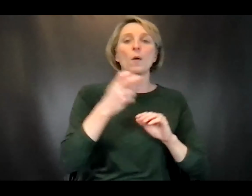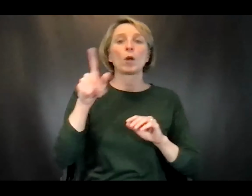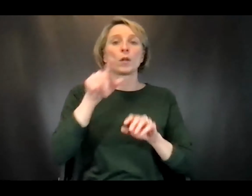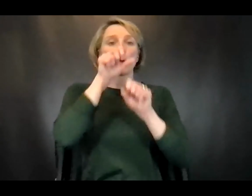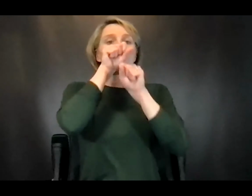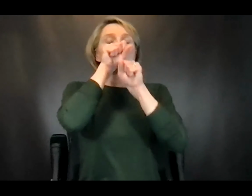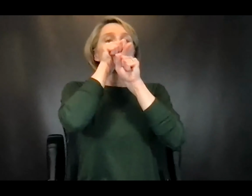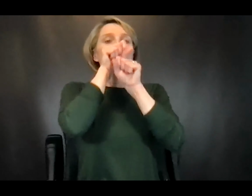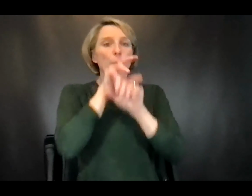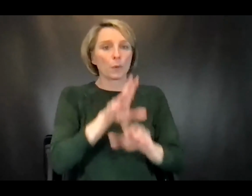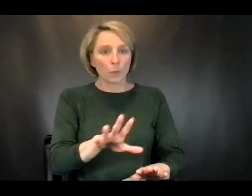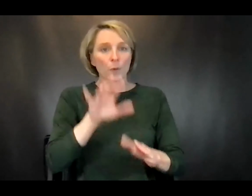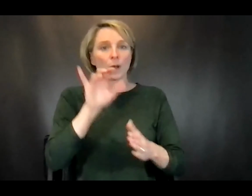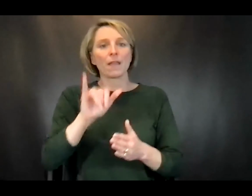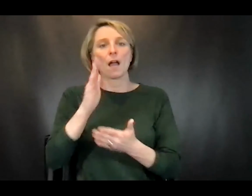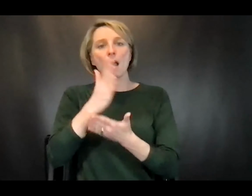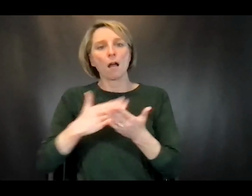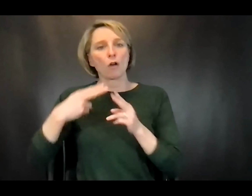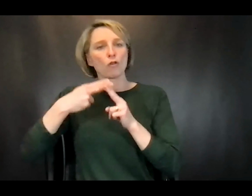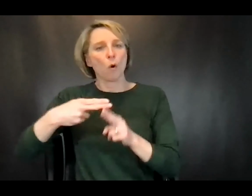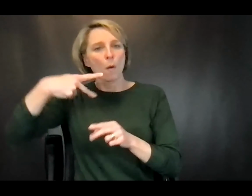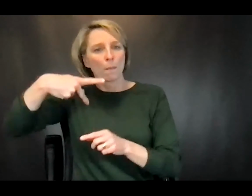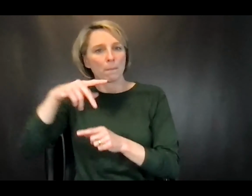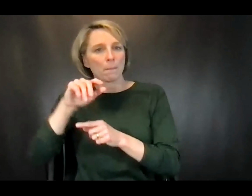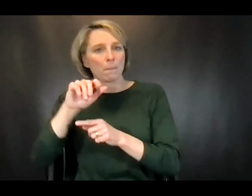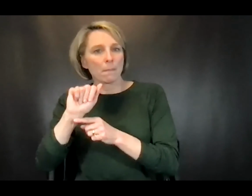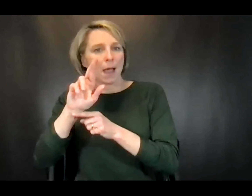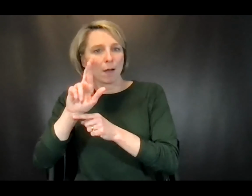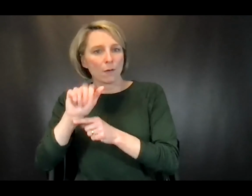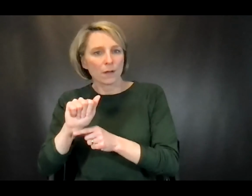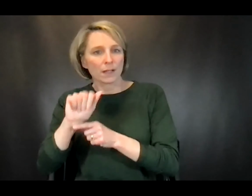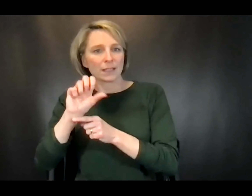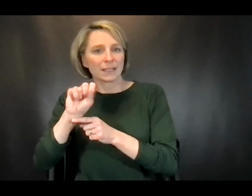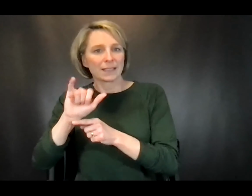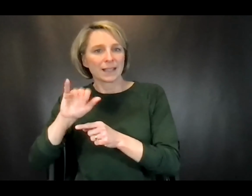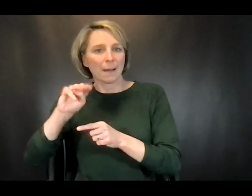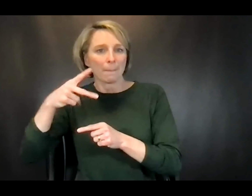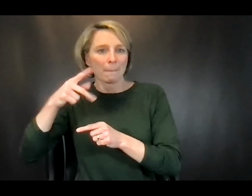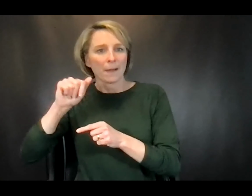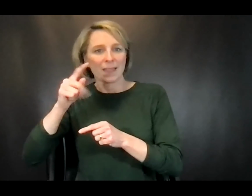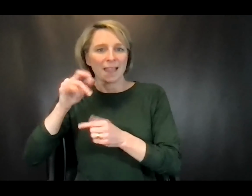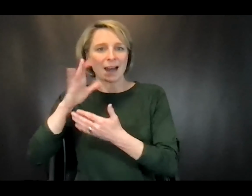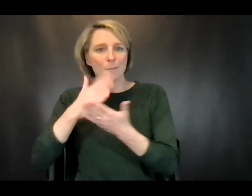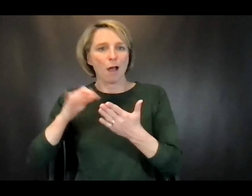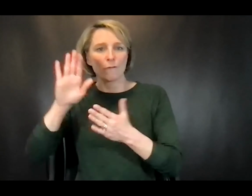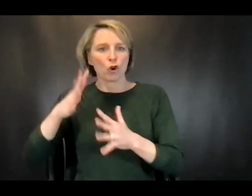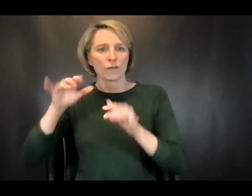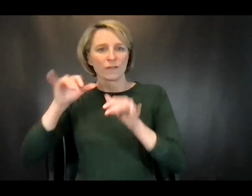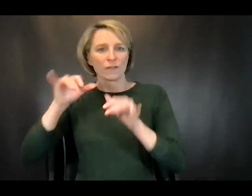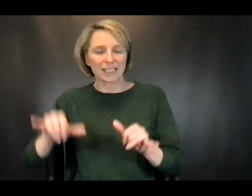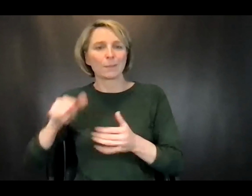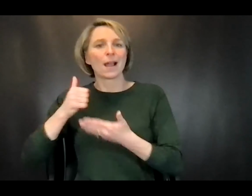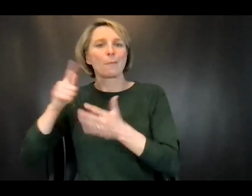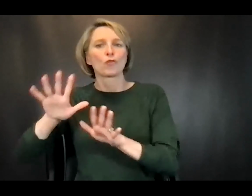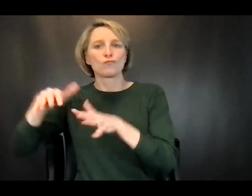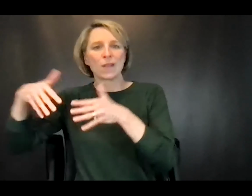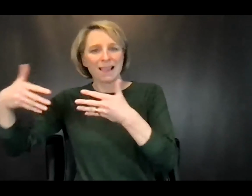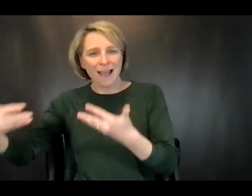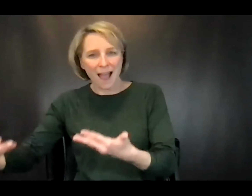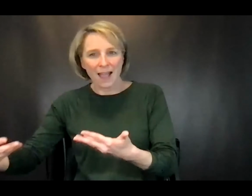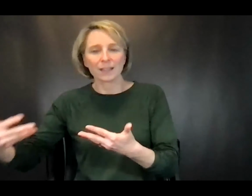which is the parasympathetic part of your autonomic nervous system. So the breath is connected to both of those. So